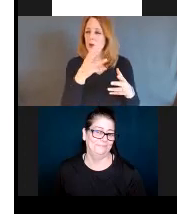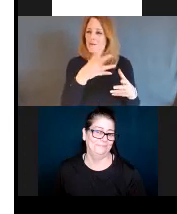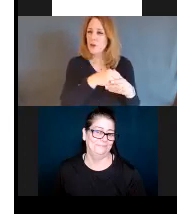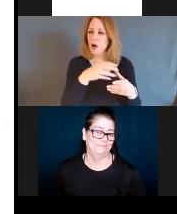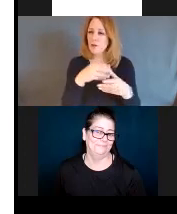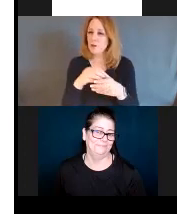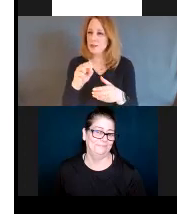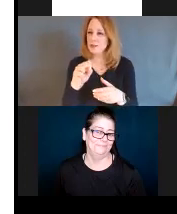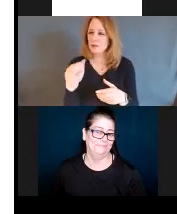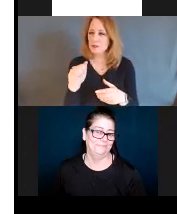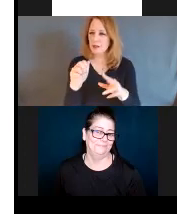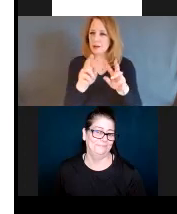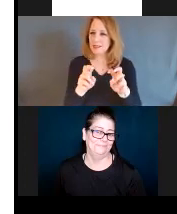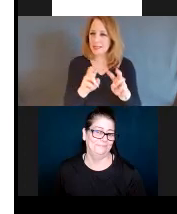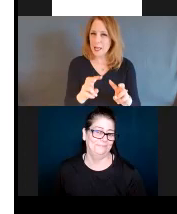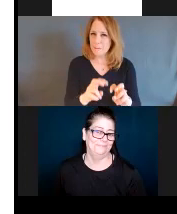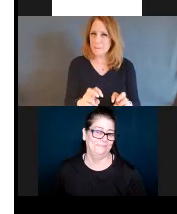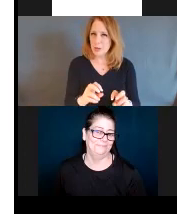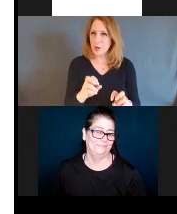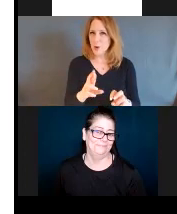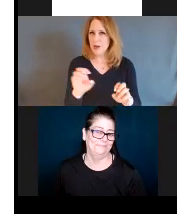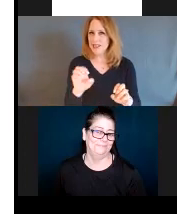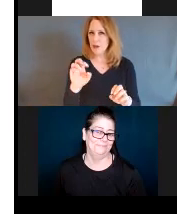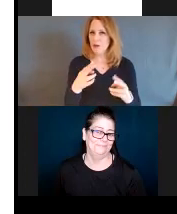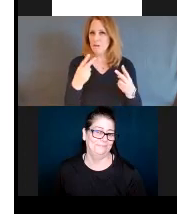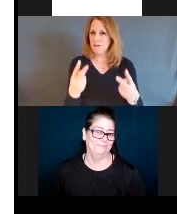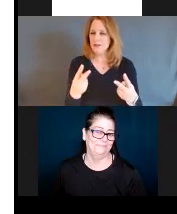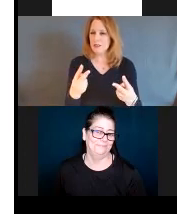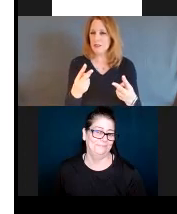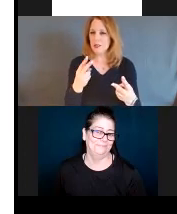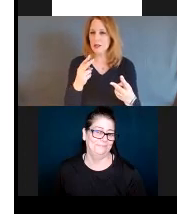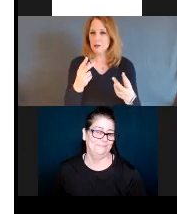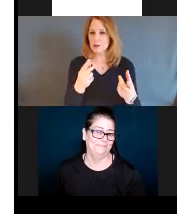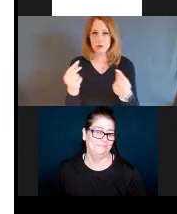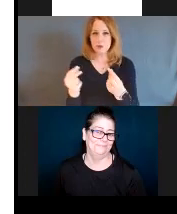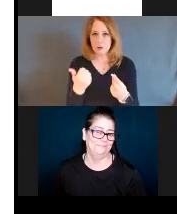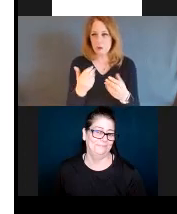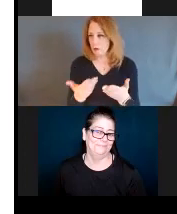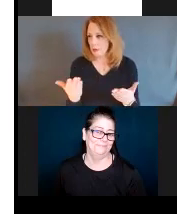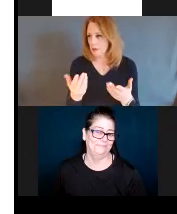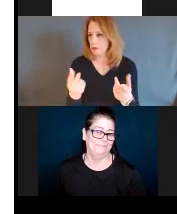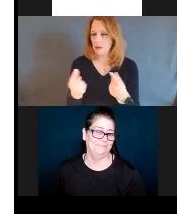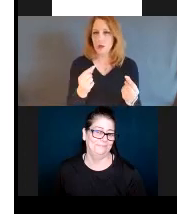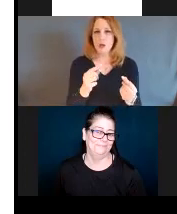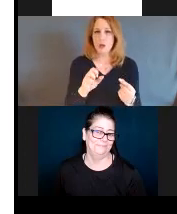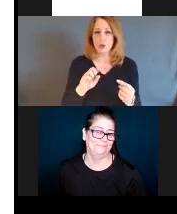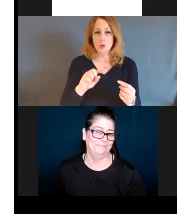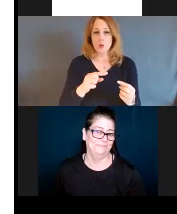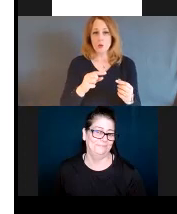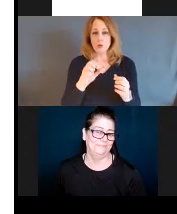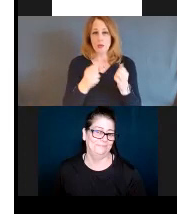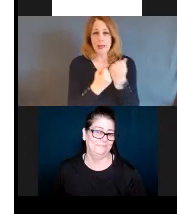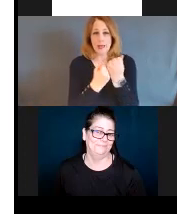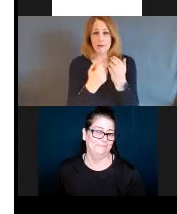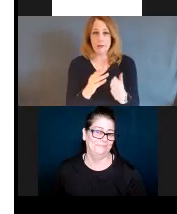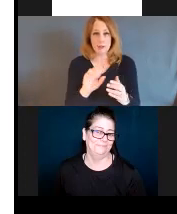sexual assault forensic exam or emergency room visit are doing other things. You are the only person that's there